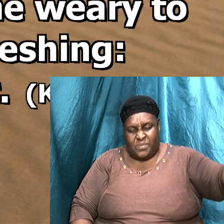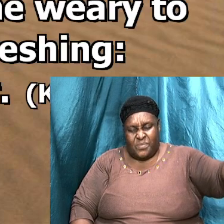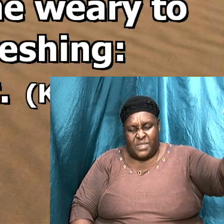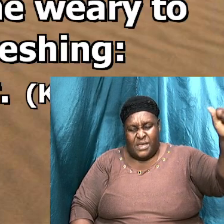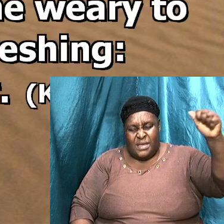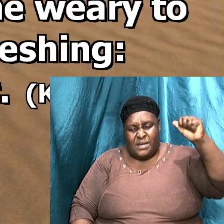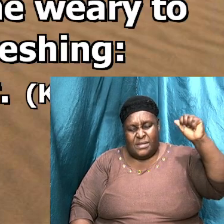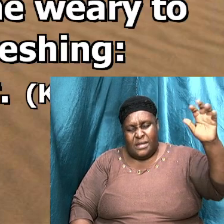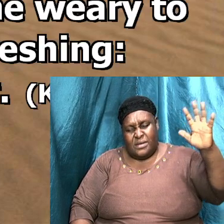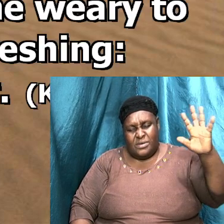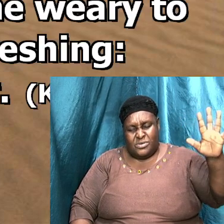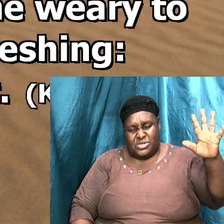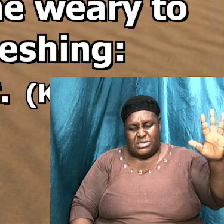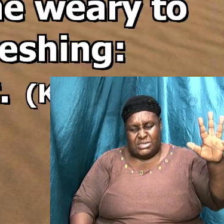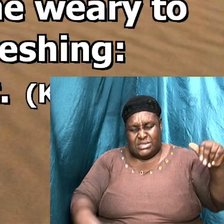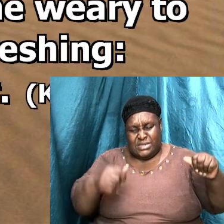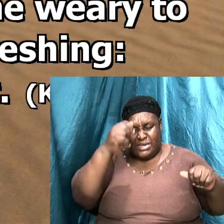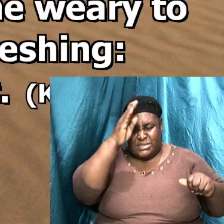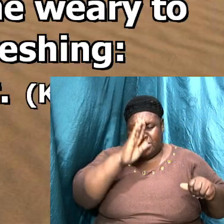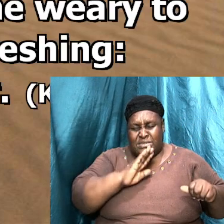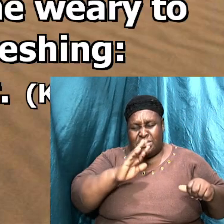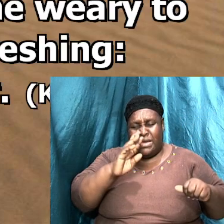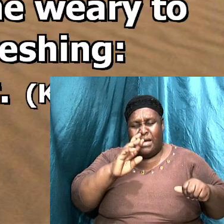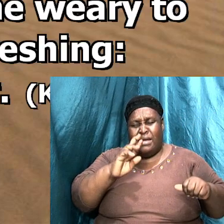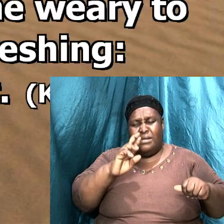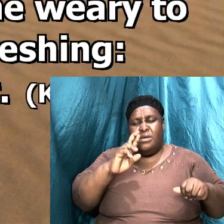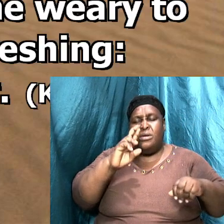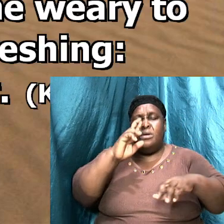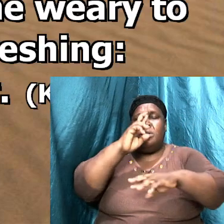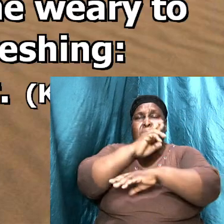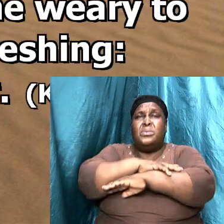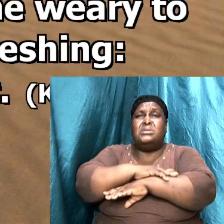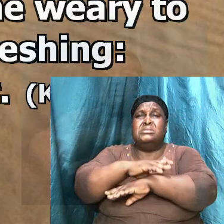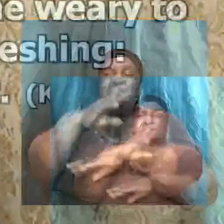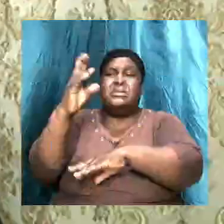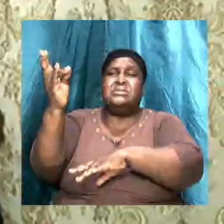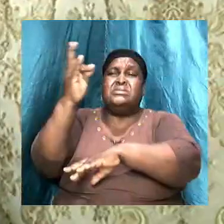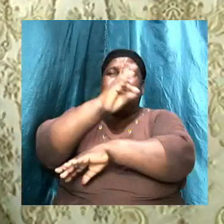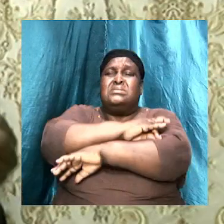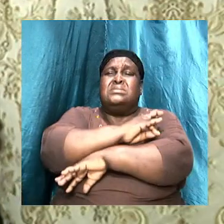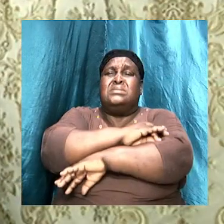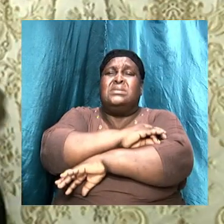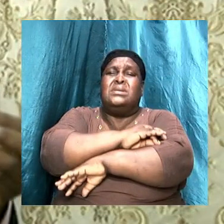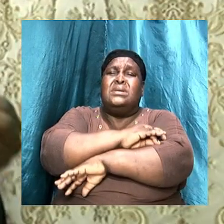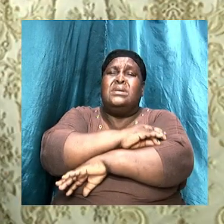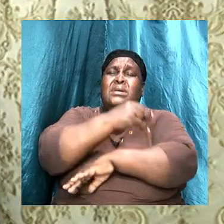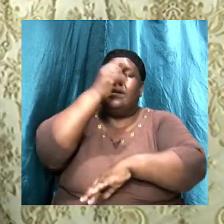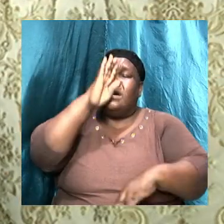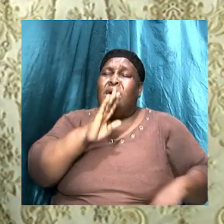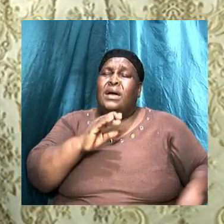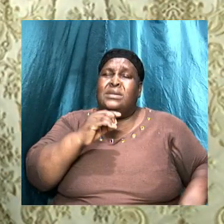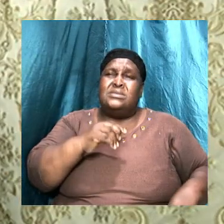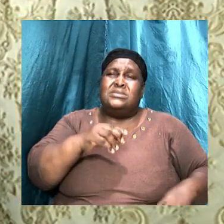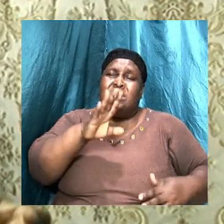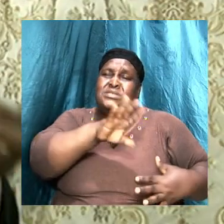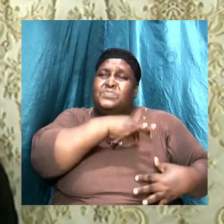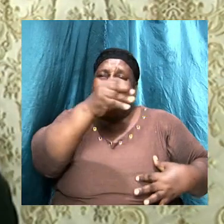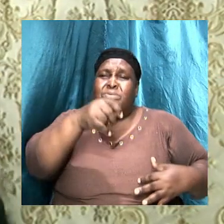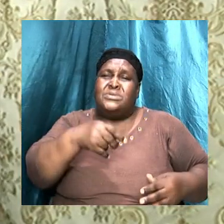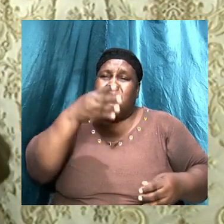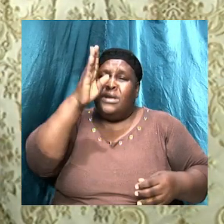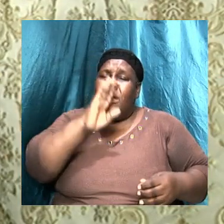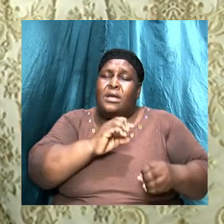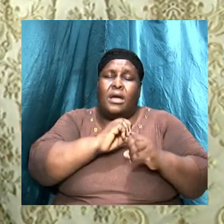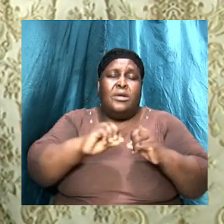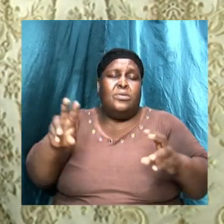oh God that God rest on the Sabbath amen and God is a spirit a spirit don't need to rest and God why are taking me here